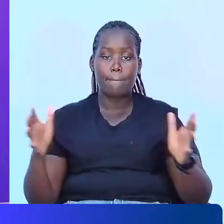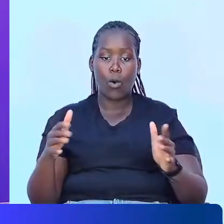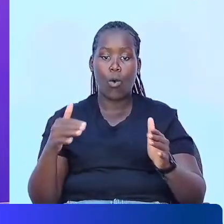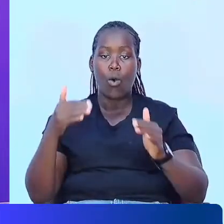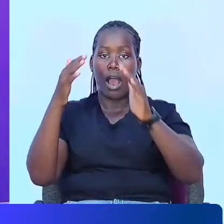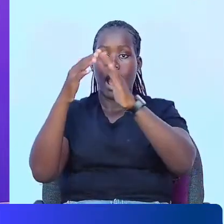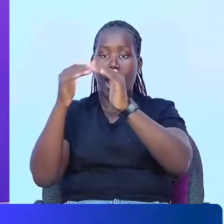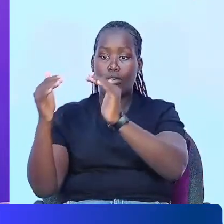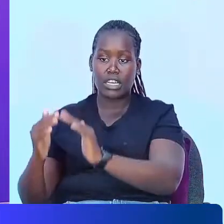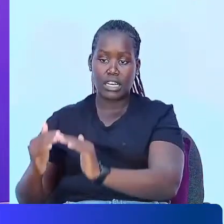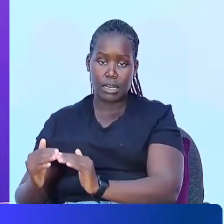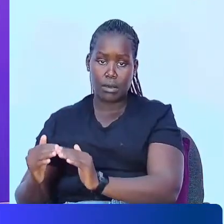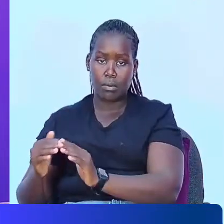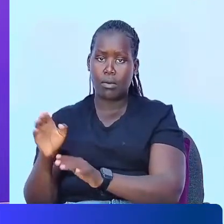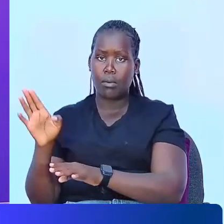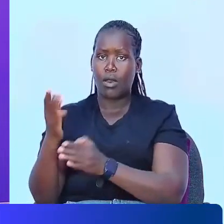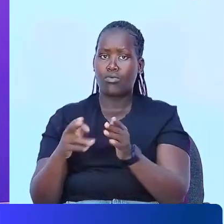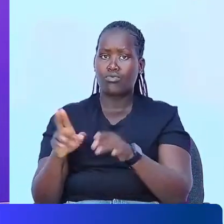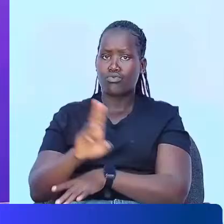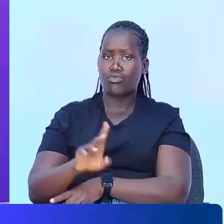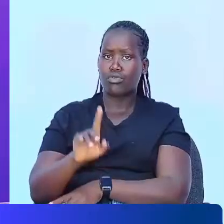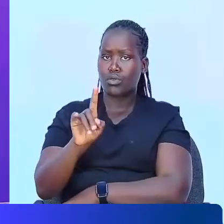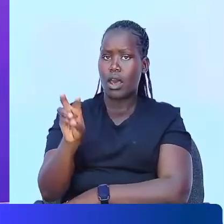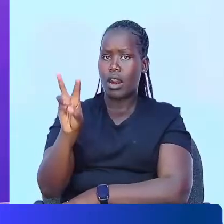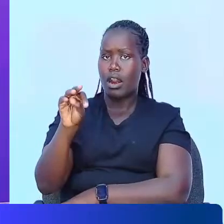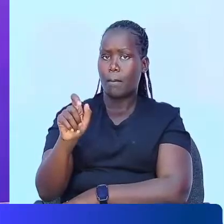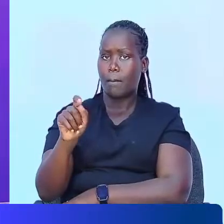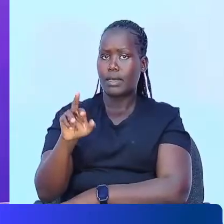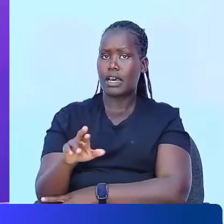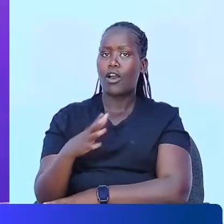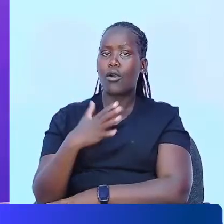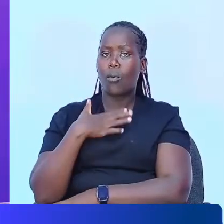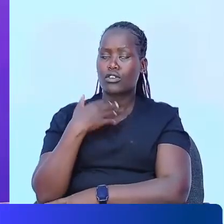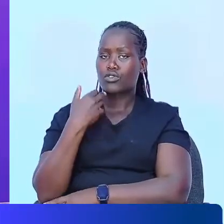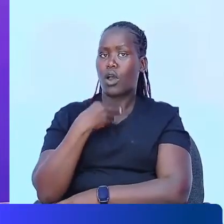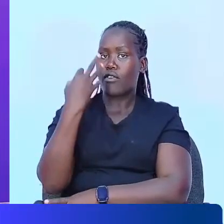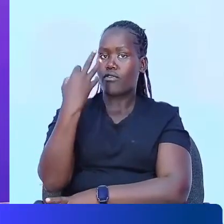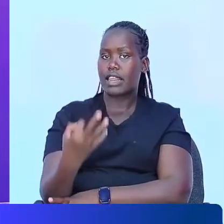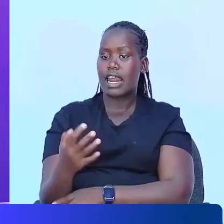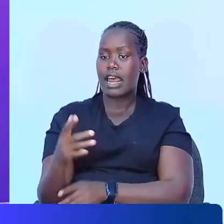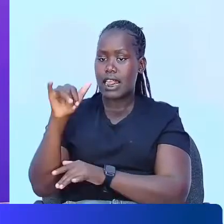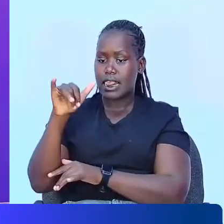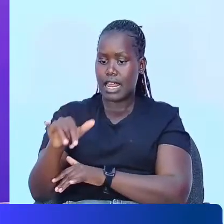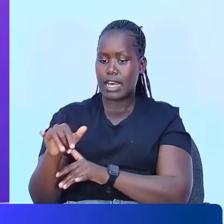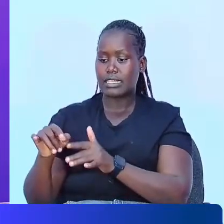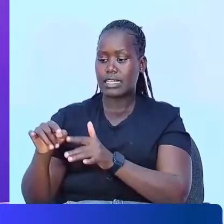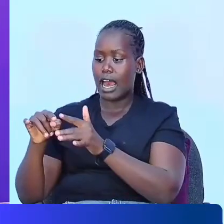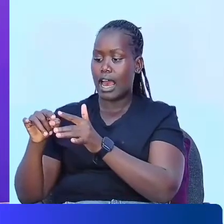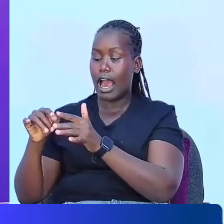being served by 1 meter, you want to have 3 meters. That application will start with an M.